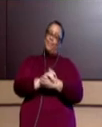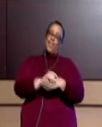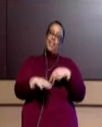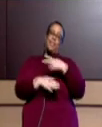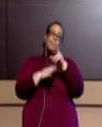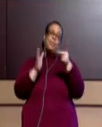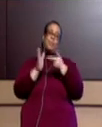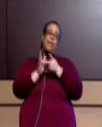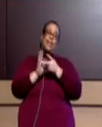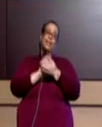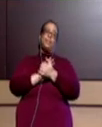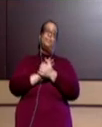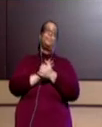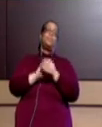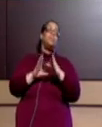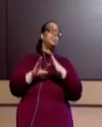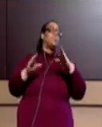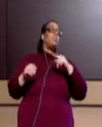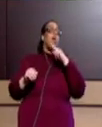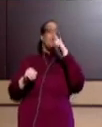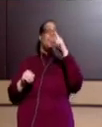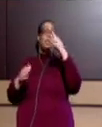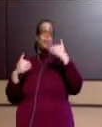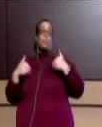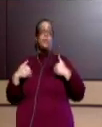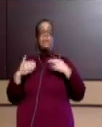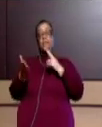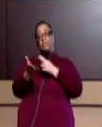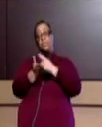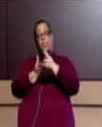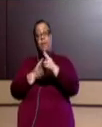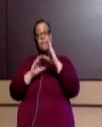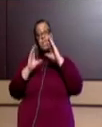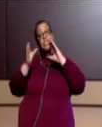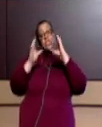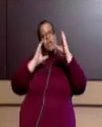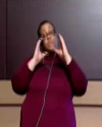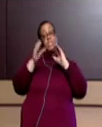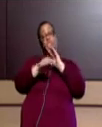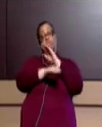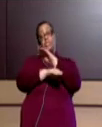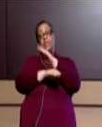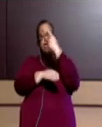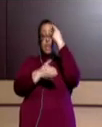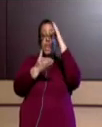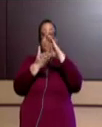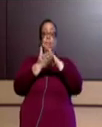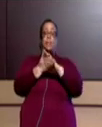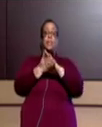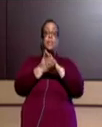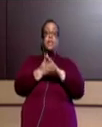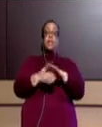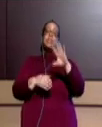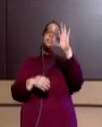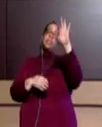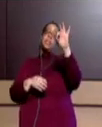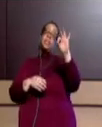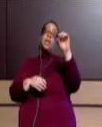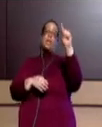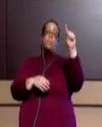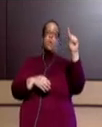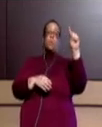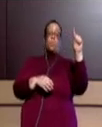later. All right. So I really want us to have some real honest conversation on tonight. And I believe that is a 911 in